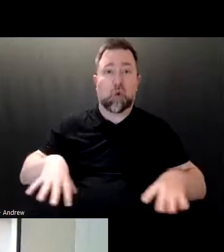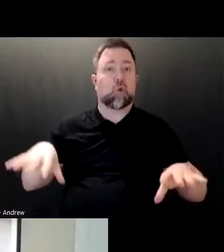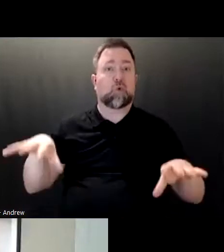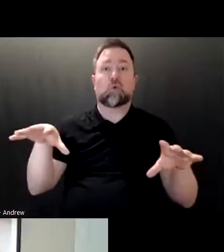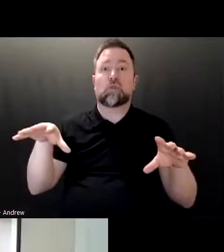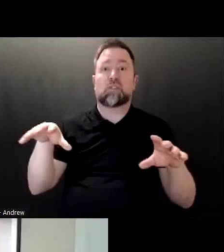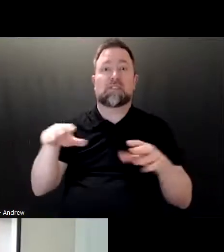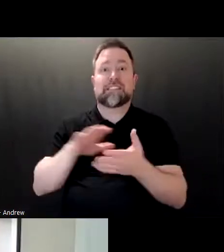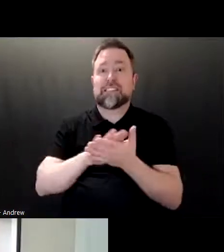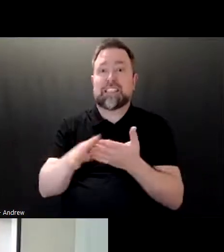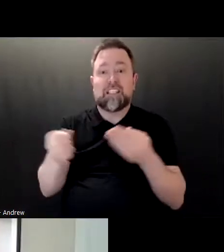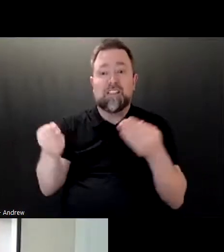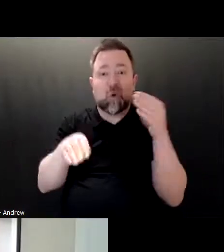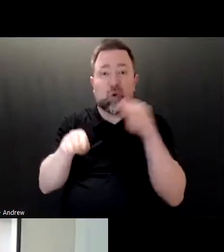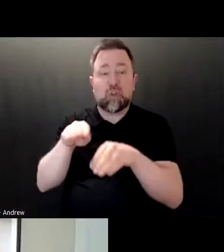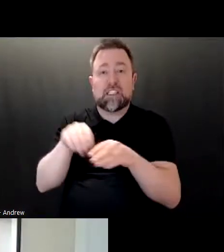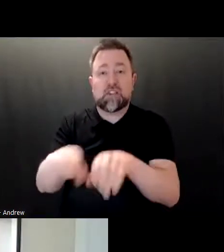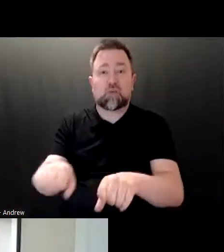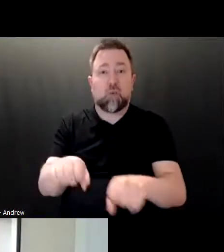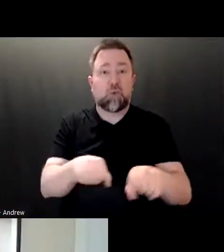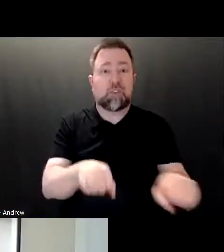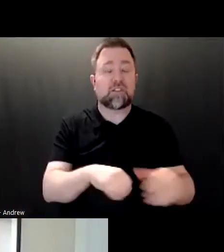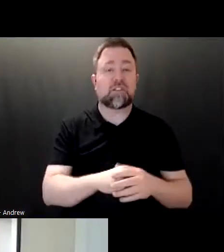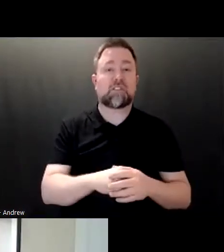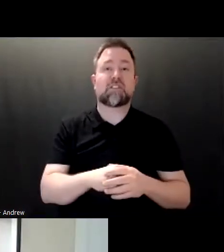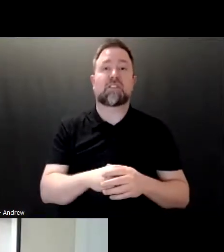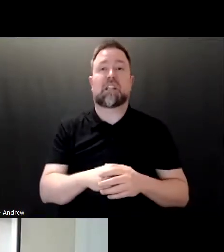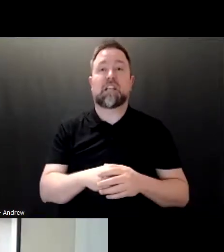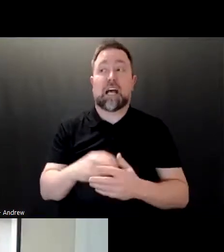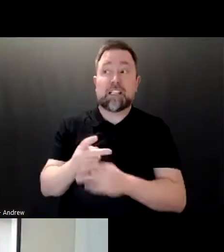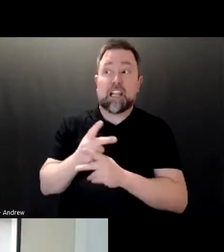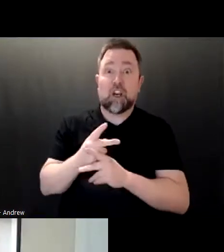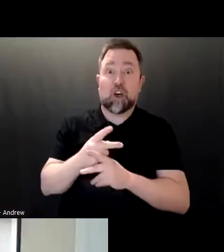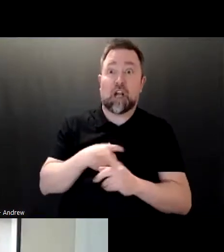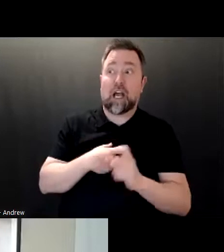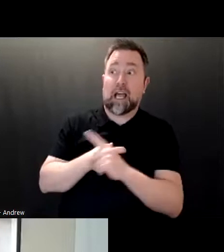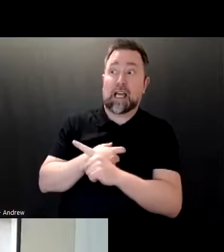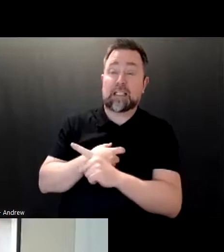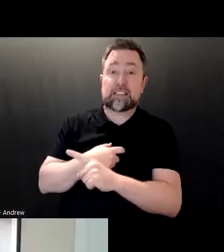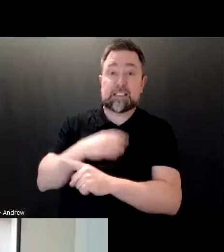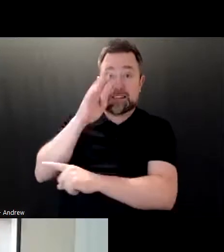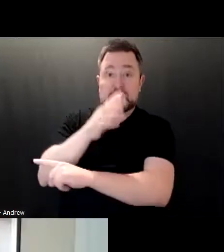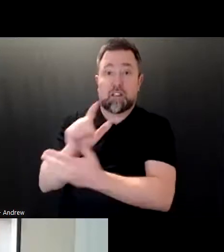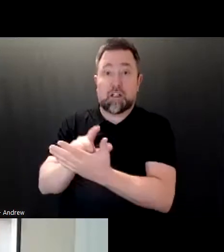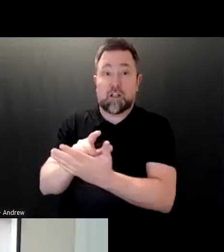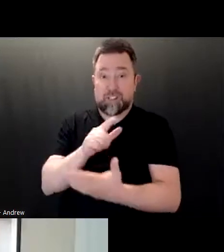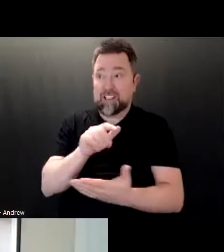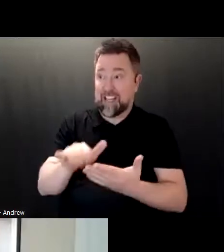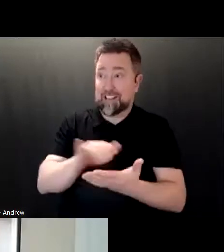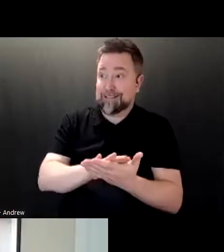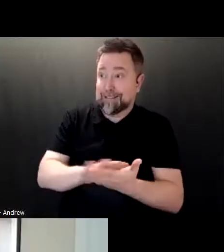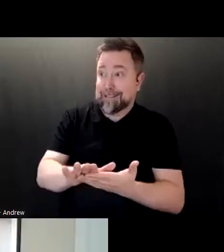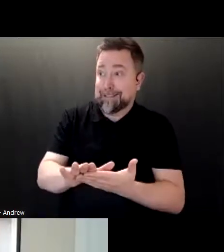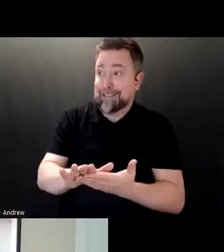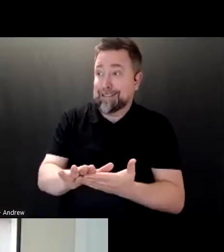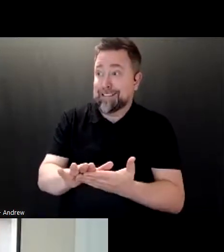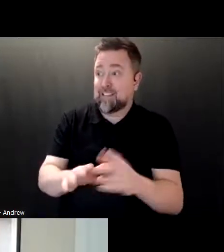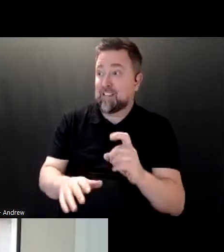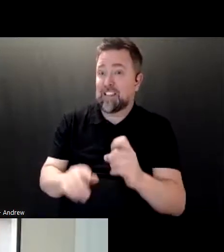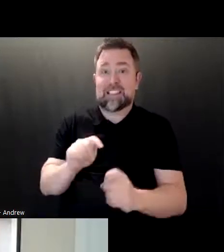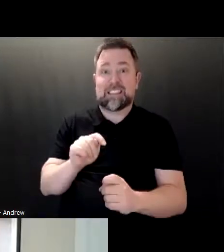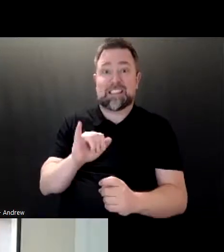has some involvement in this program, and I know is on the program. And Mary would agree that the work that we